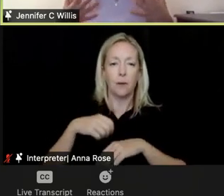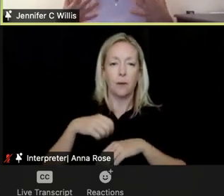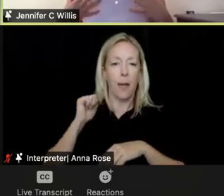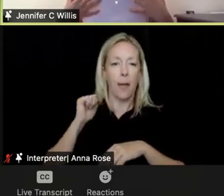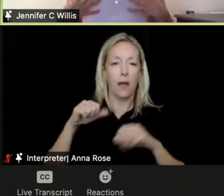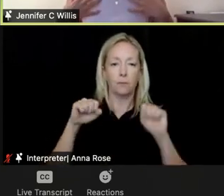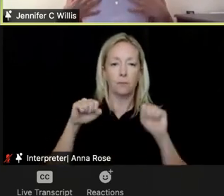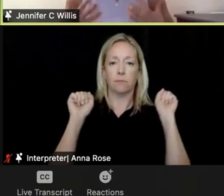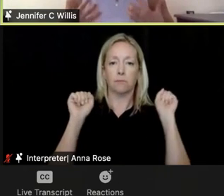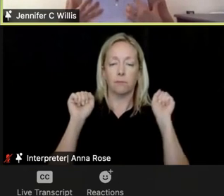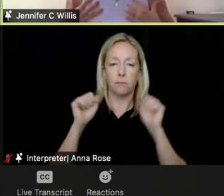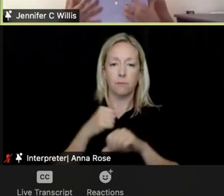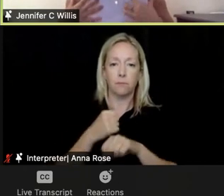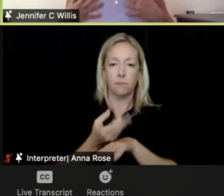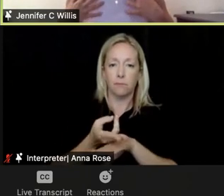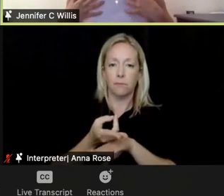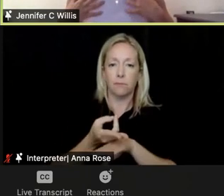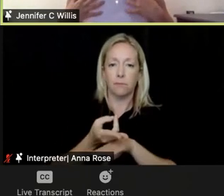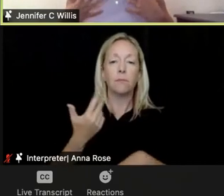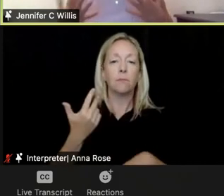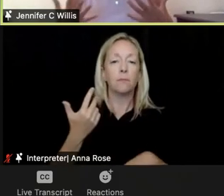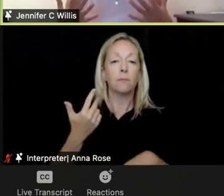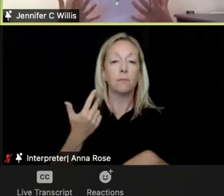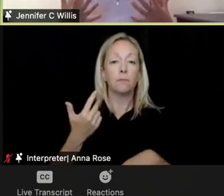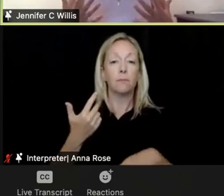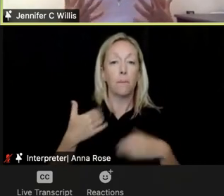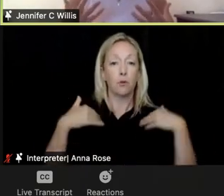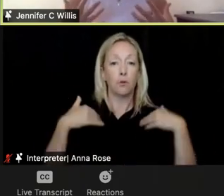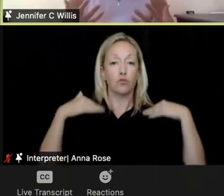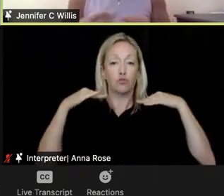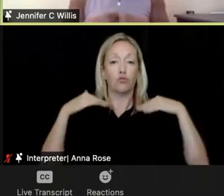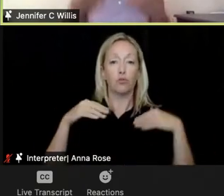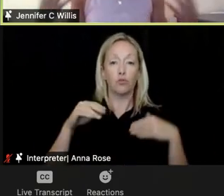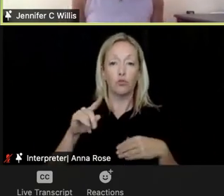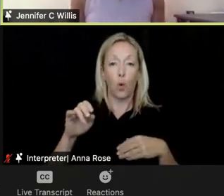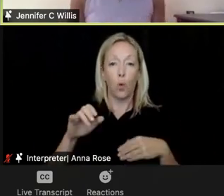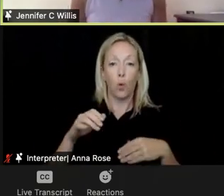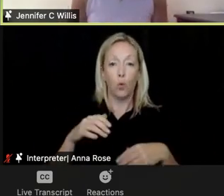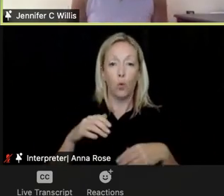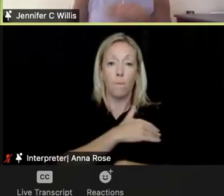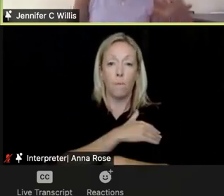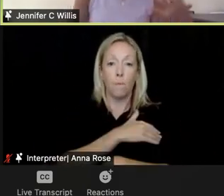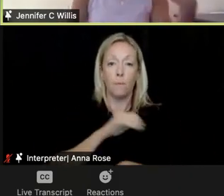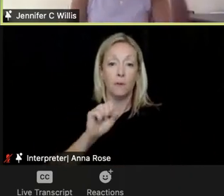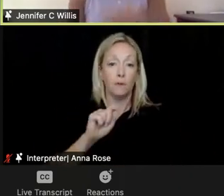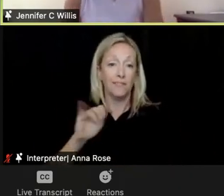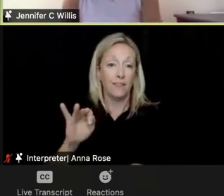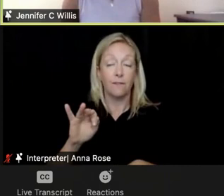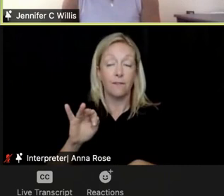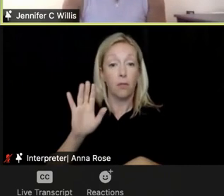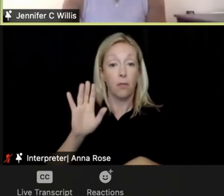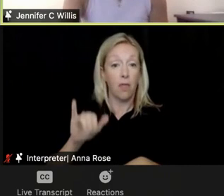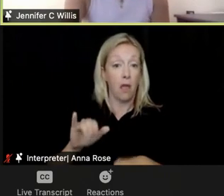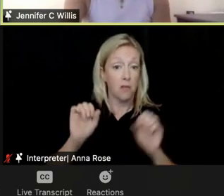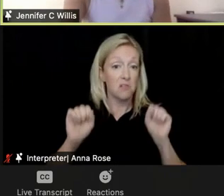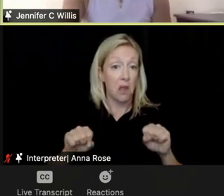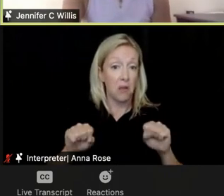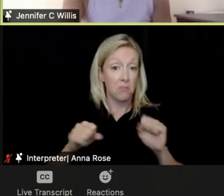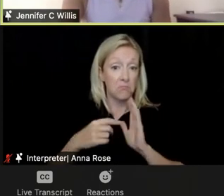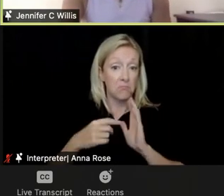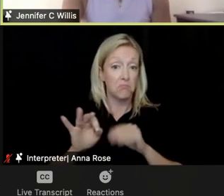changes in posture, changes in tone, that if we might recognize as communication of they like something or they don't like